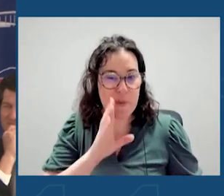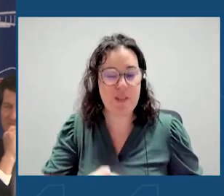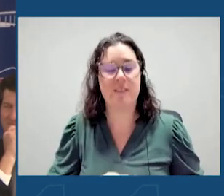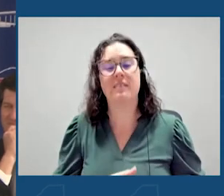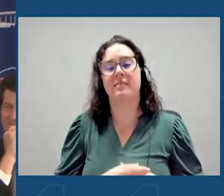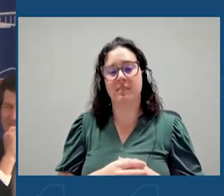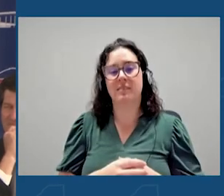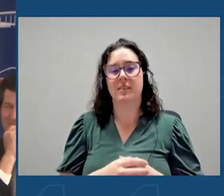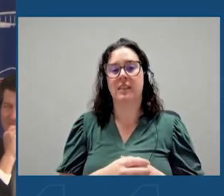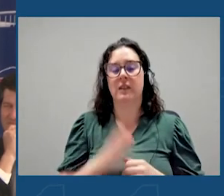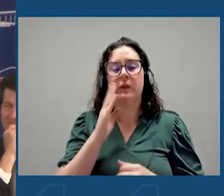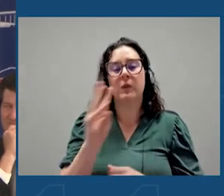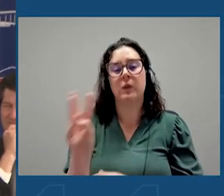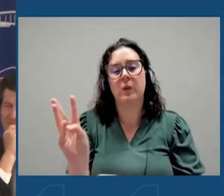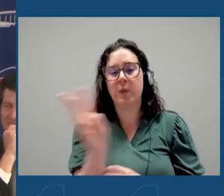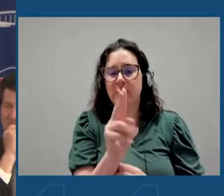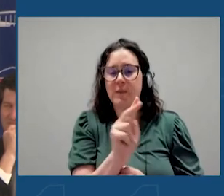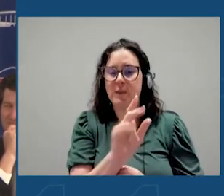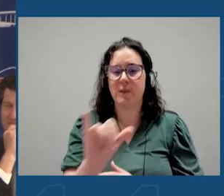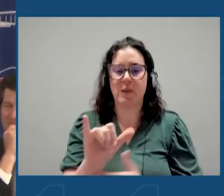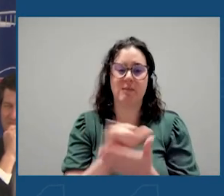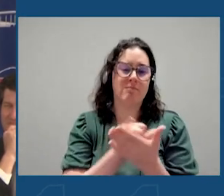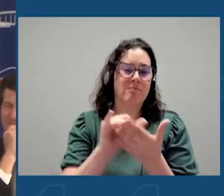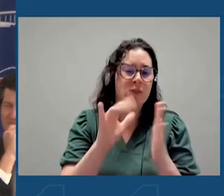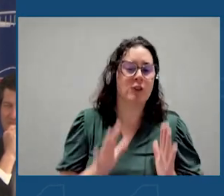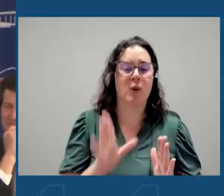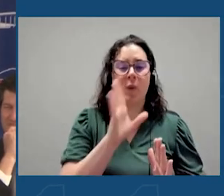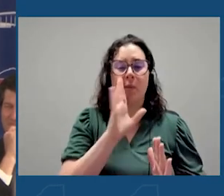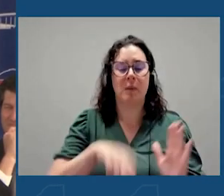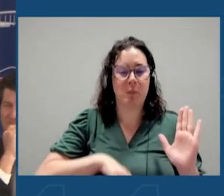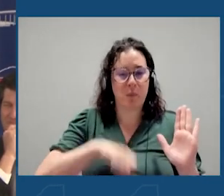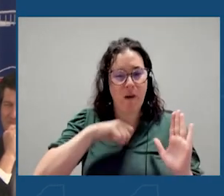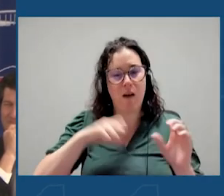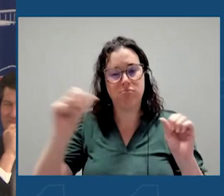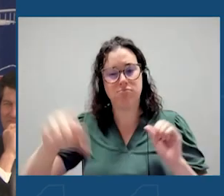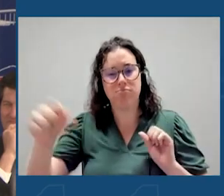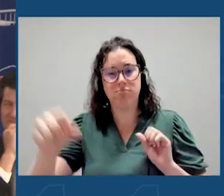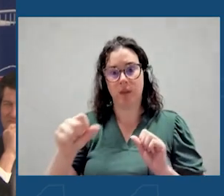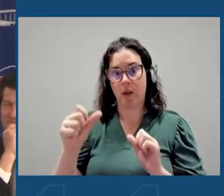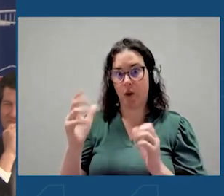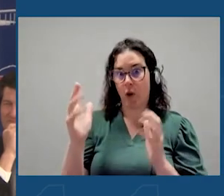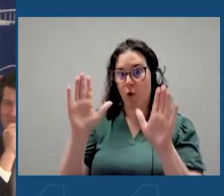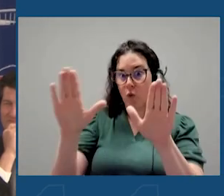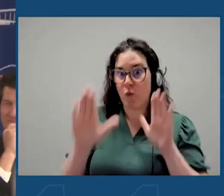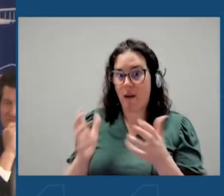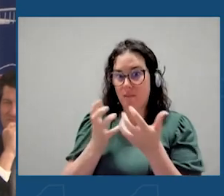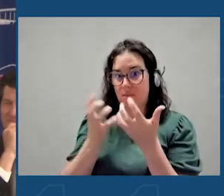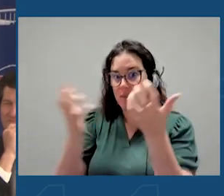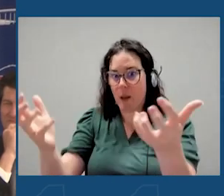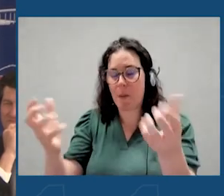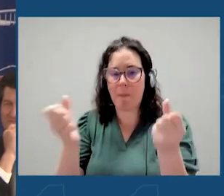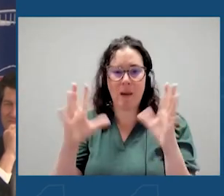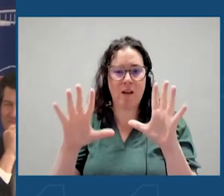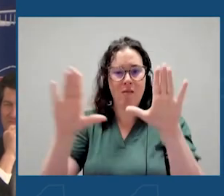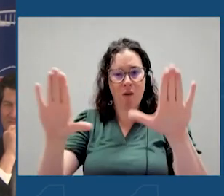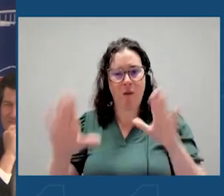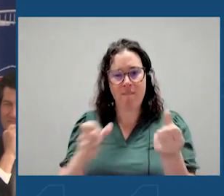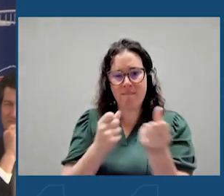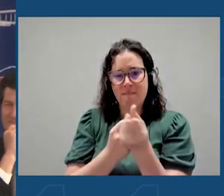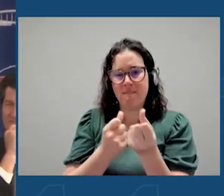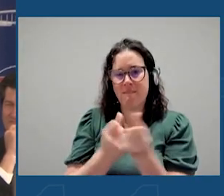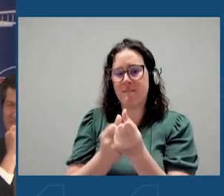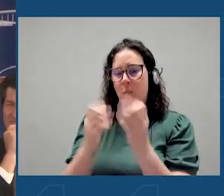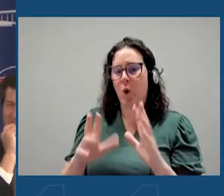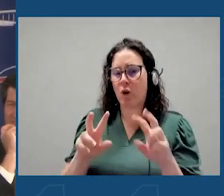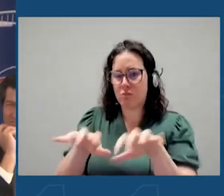as Western New Yorkers, we'll all be proud. It'll be not only a great stadium, but filled with incredible fans. Western New York has